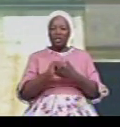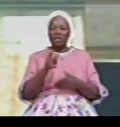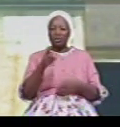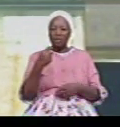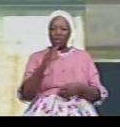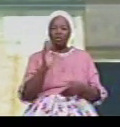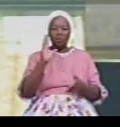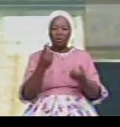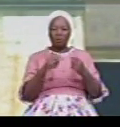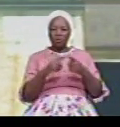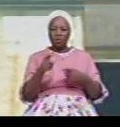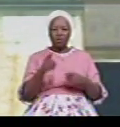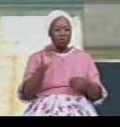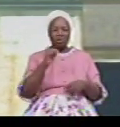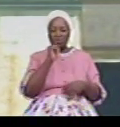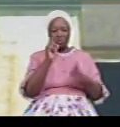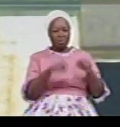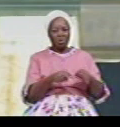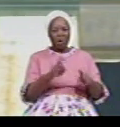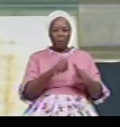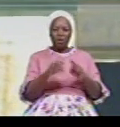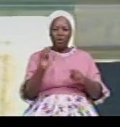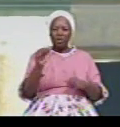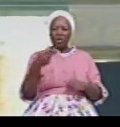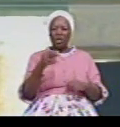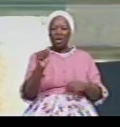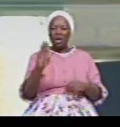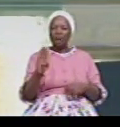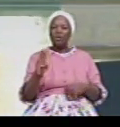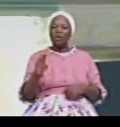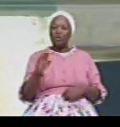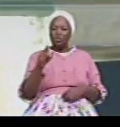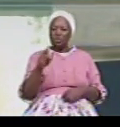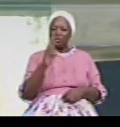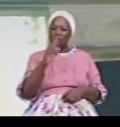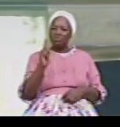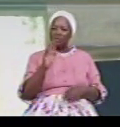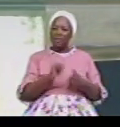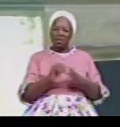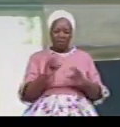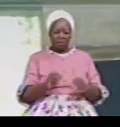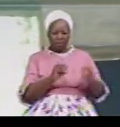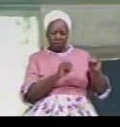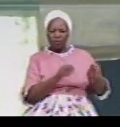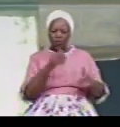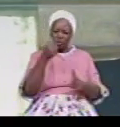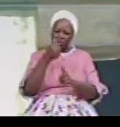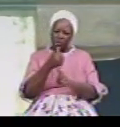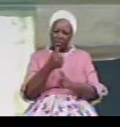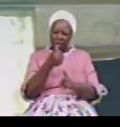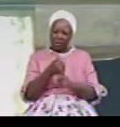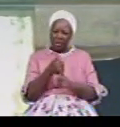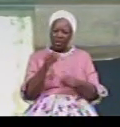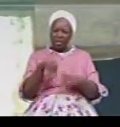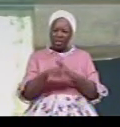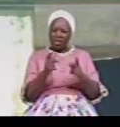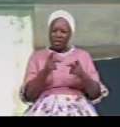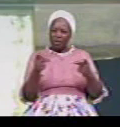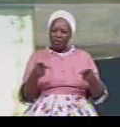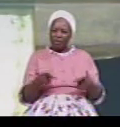come. But Ahab, you are the one that positioned yourself in a place